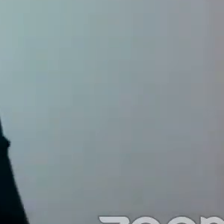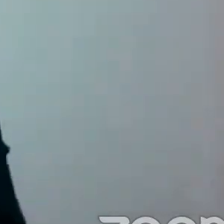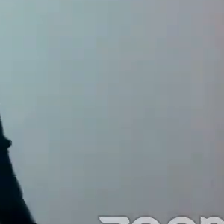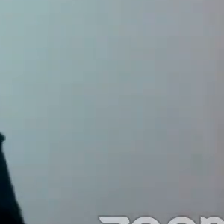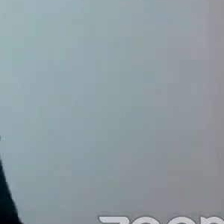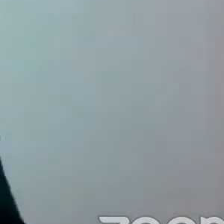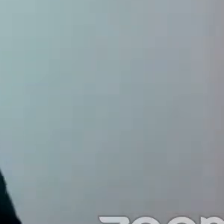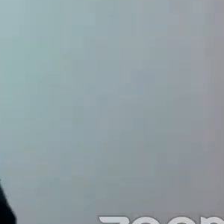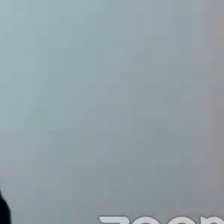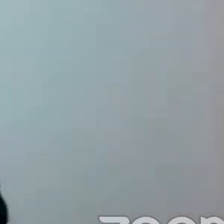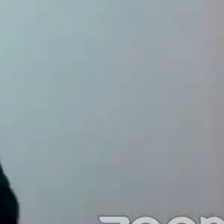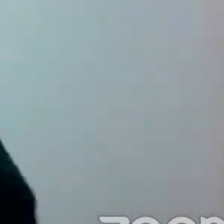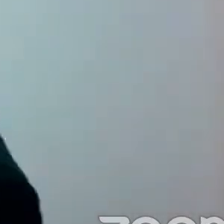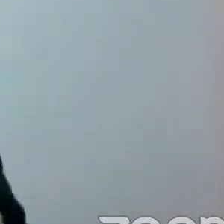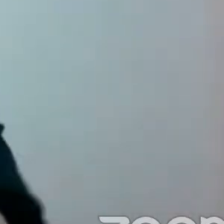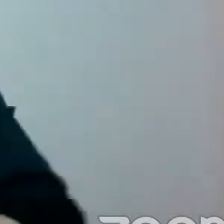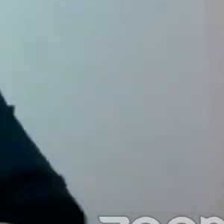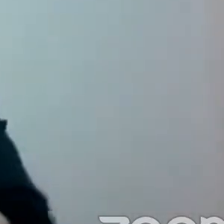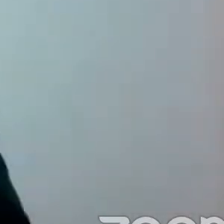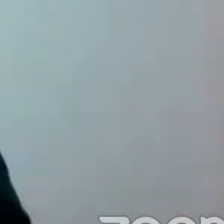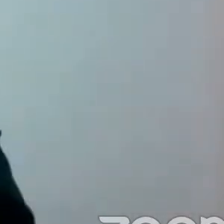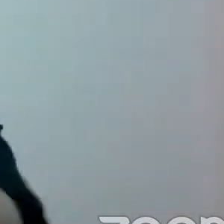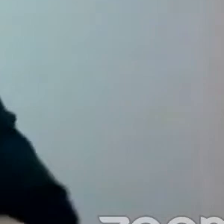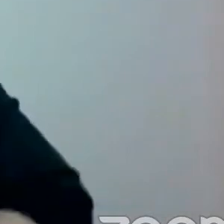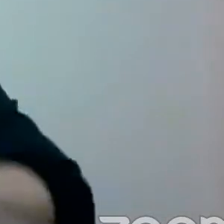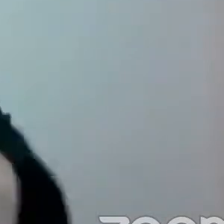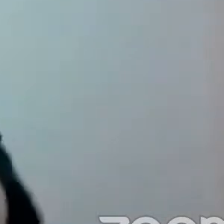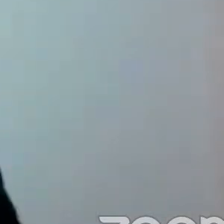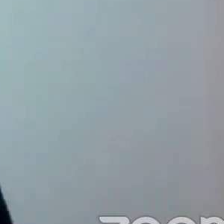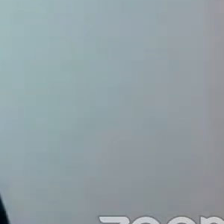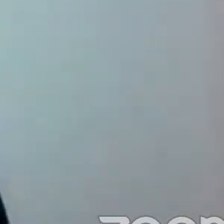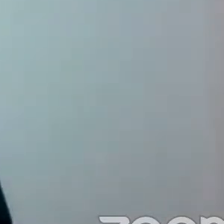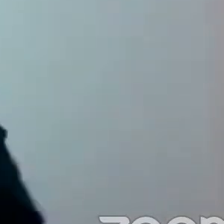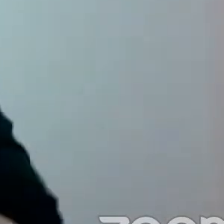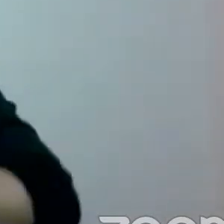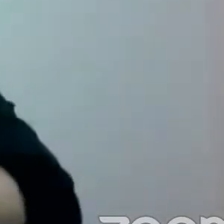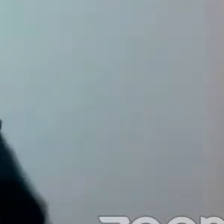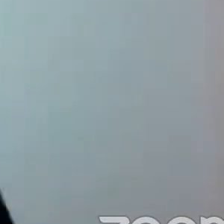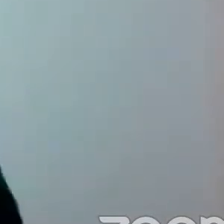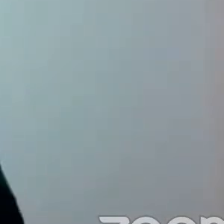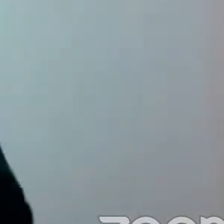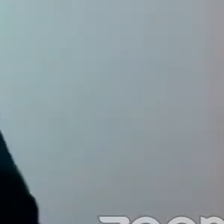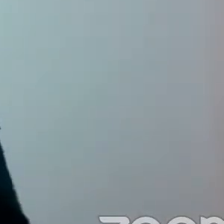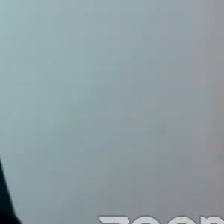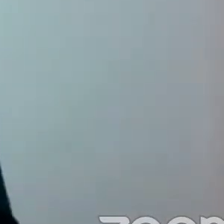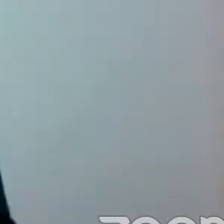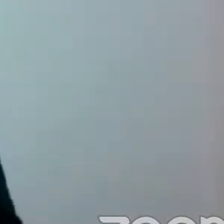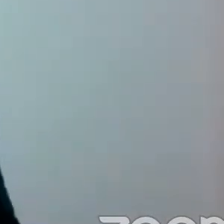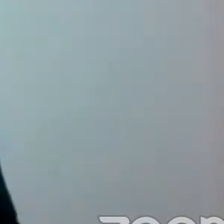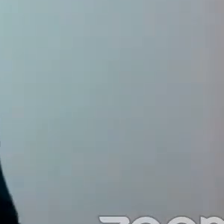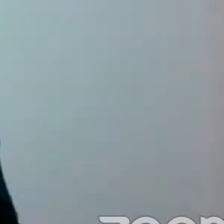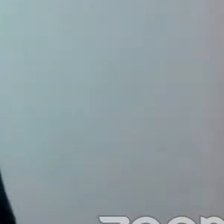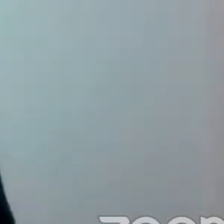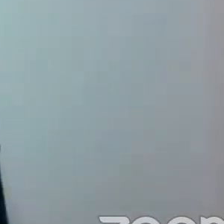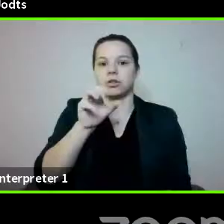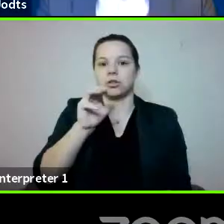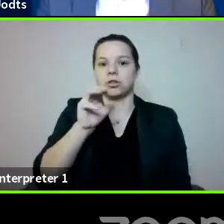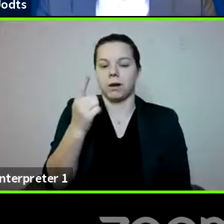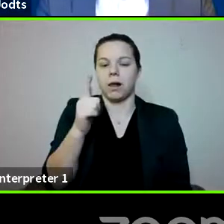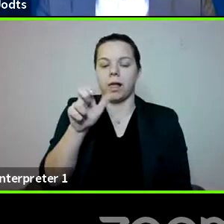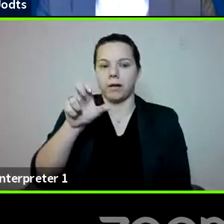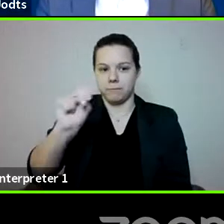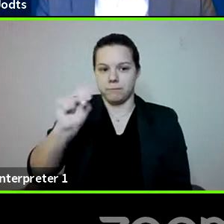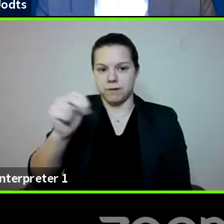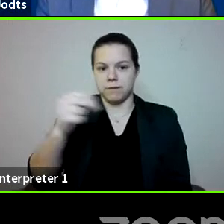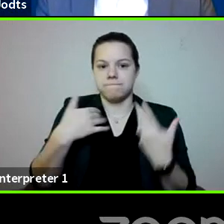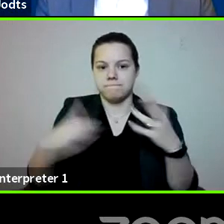begin the live session with a live question and answer. My name again is Jim Heilman, and as I